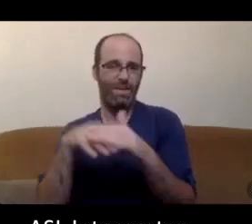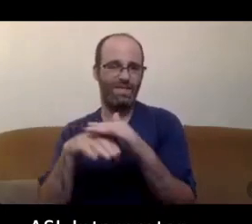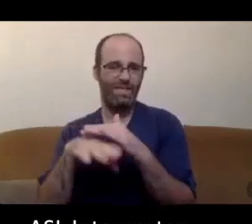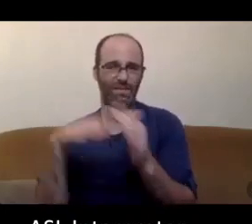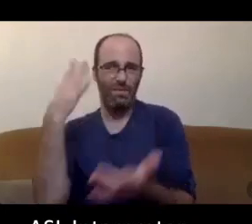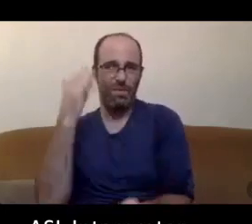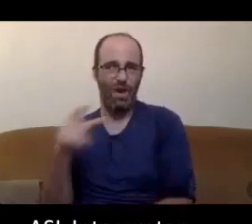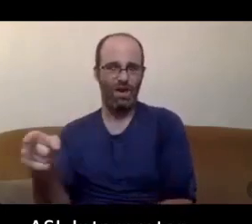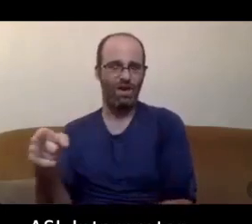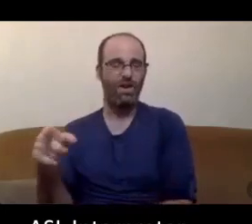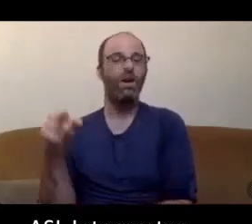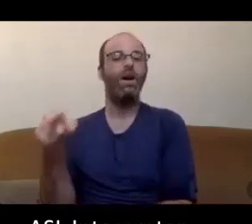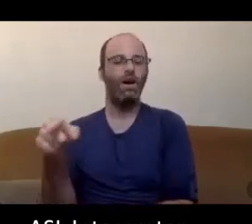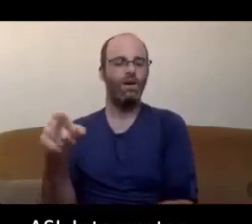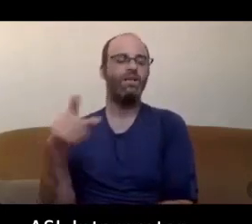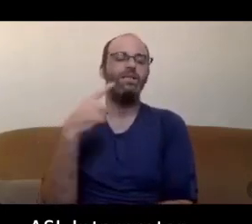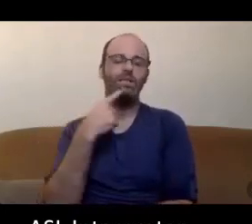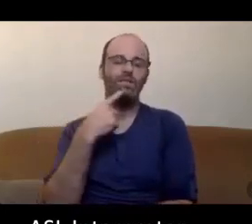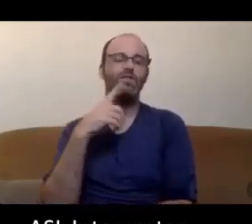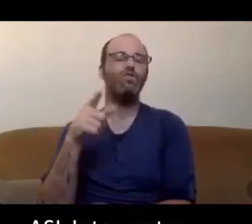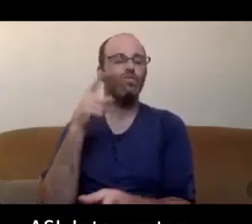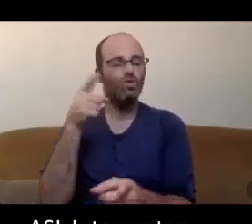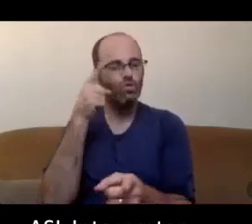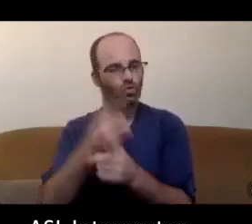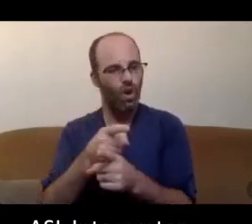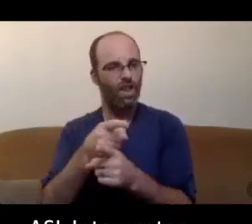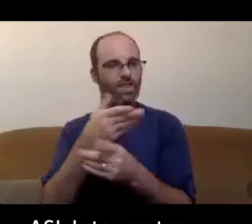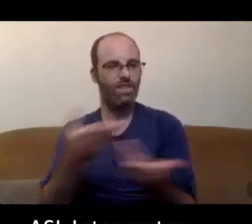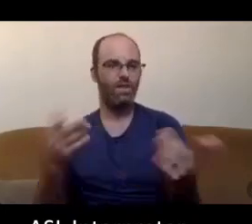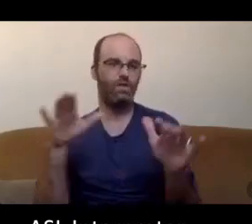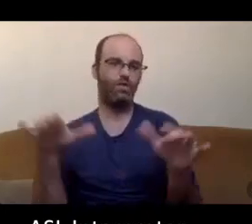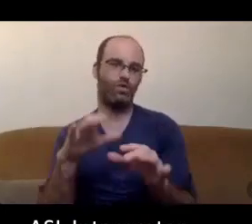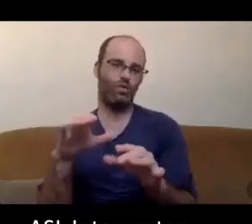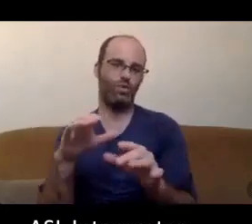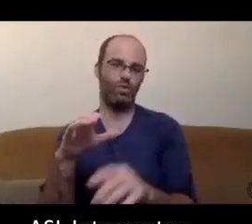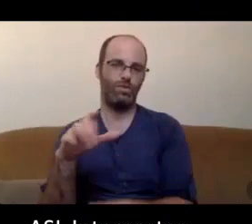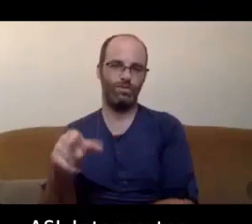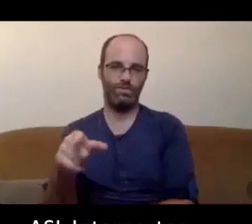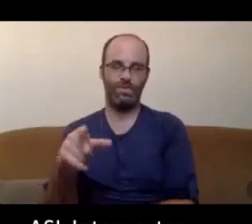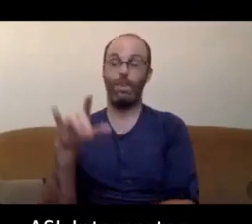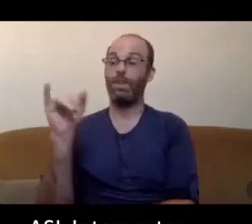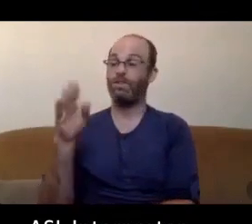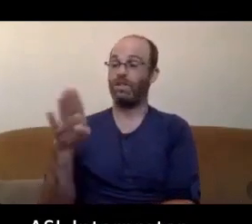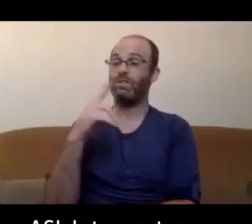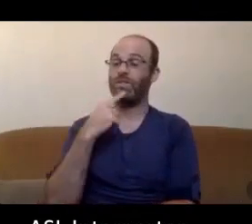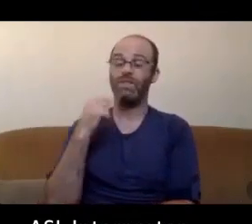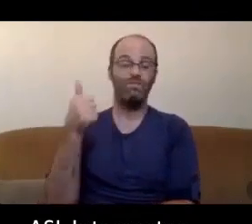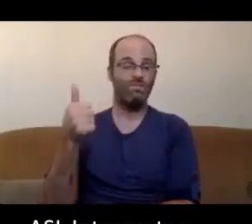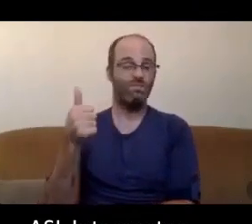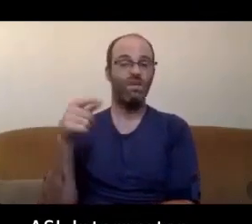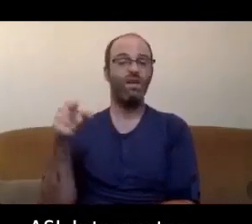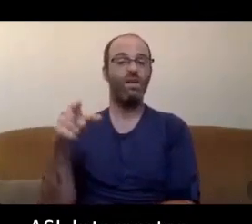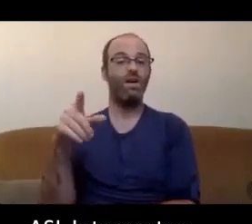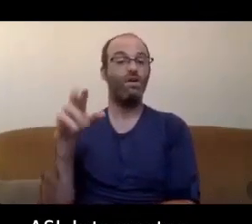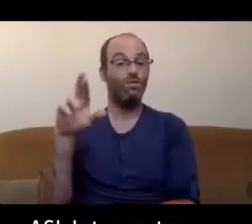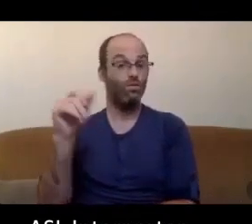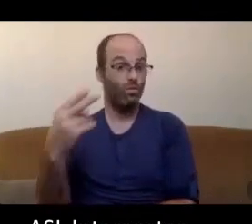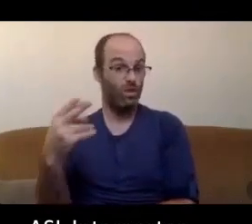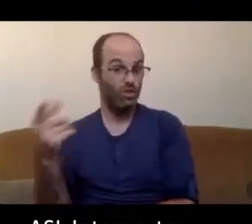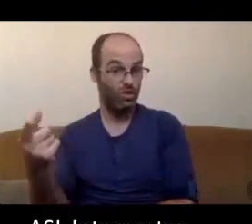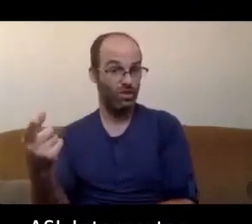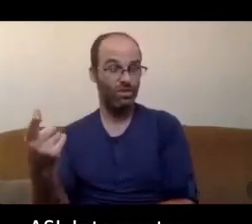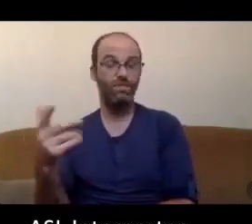That's awesome. And Rich, what do you think? Is it worth it to you? I honestly think if we hadn't done it right and we'd